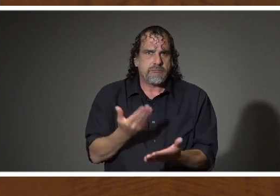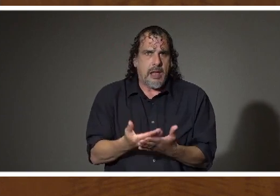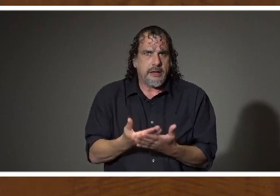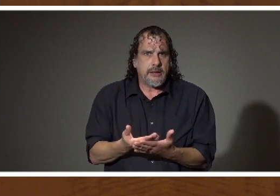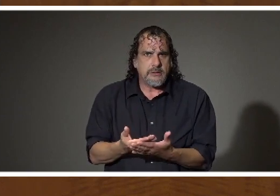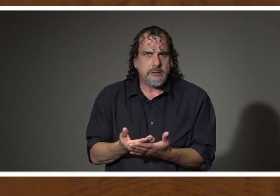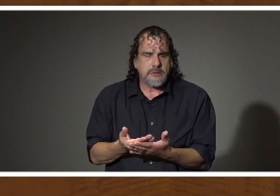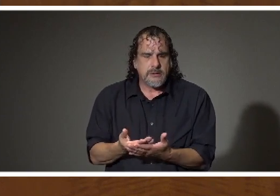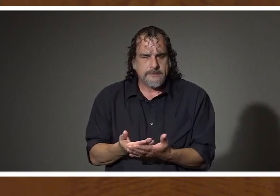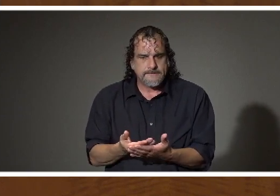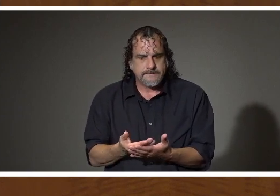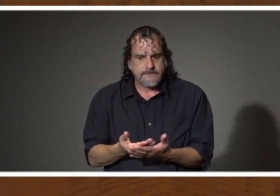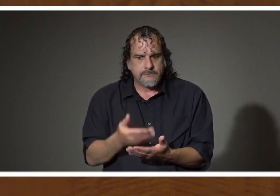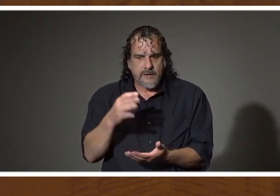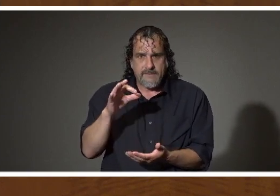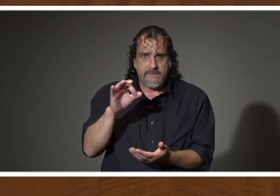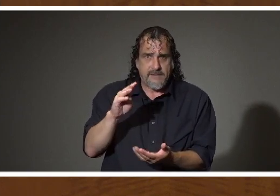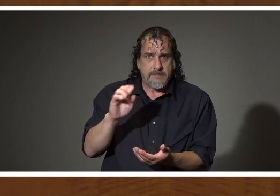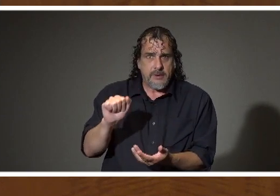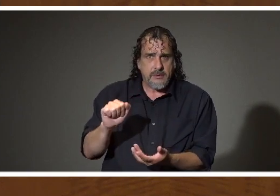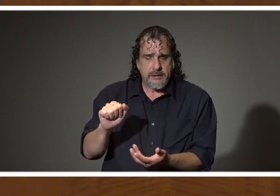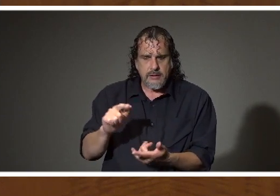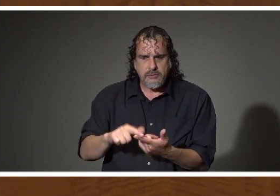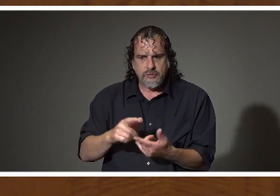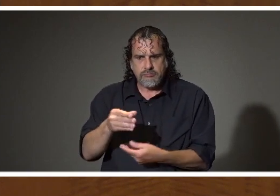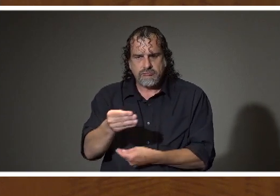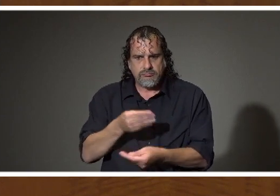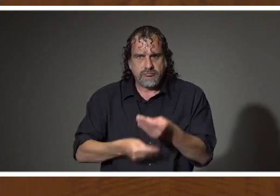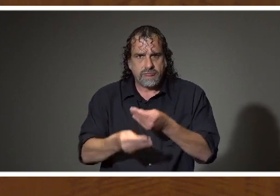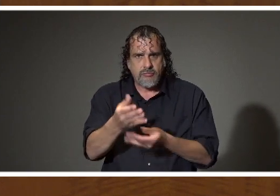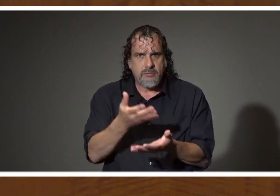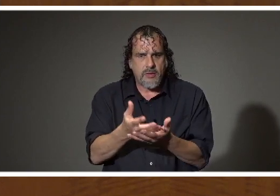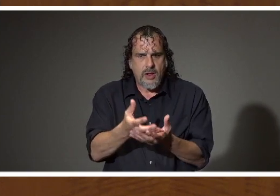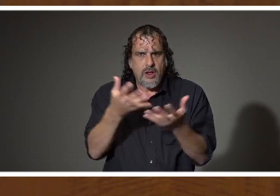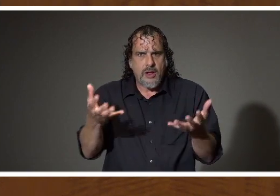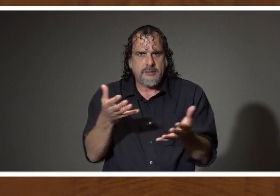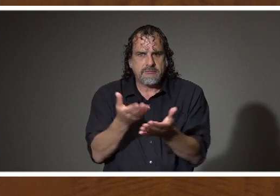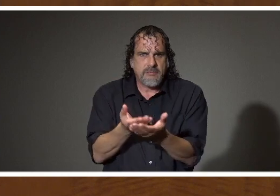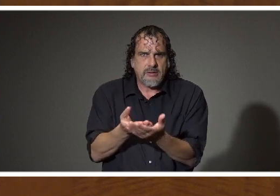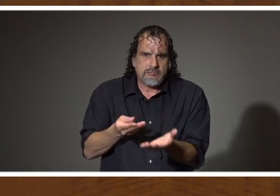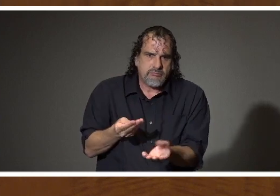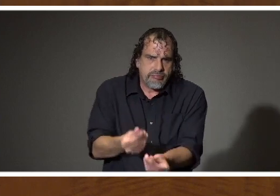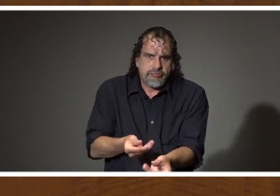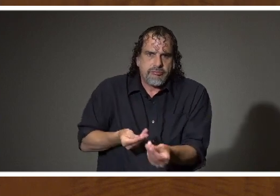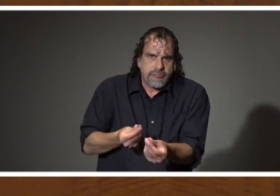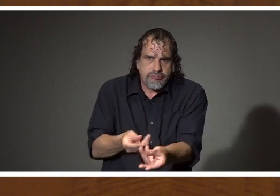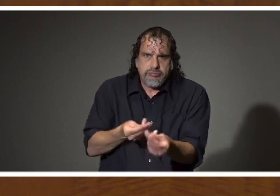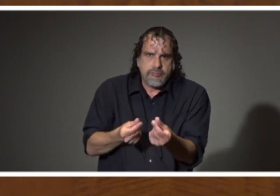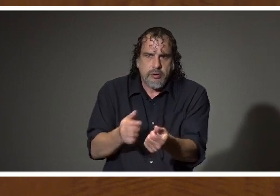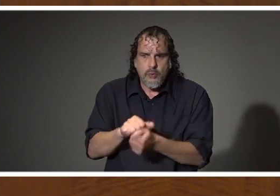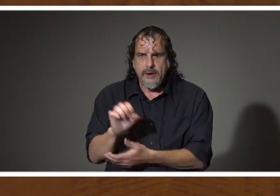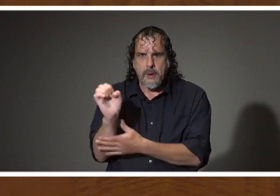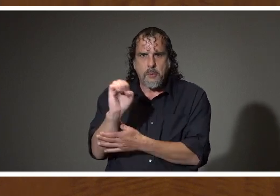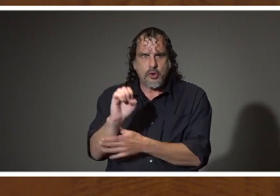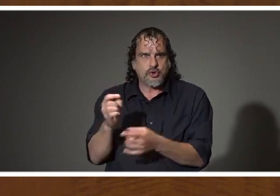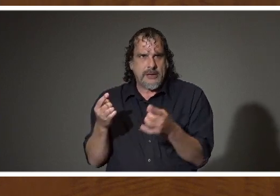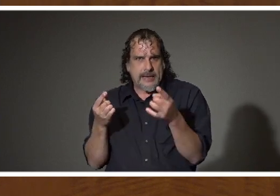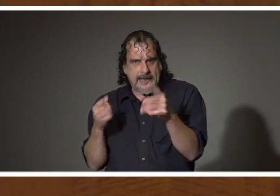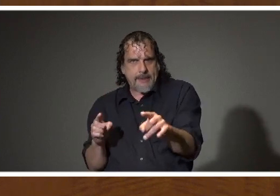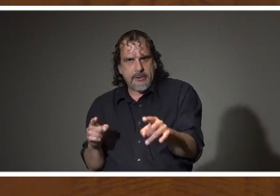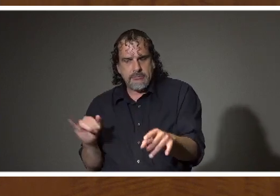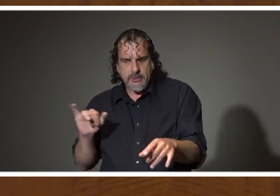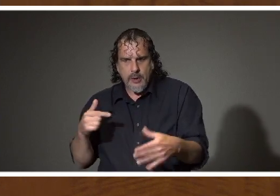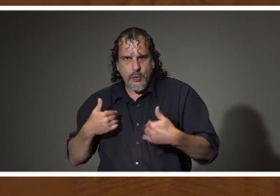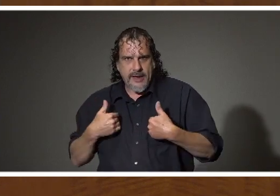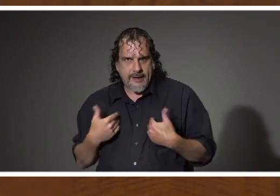the FEMA to reimburse large numbers of expenses when there is an emergency declaration, which we have